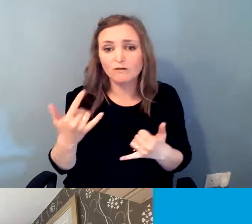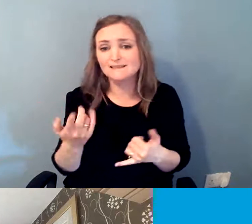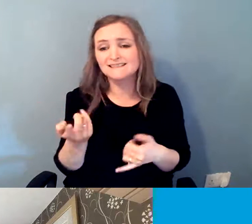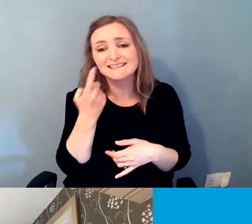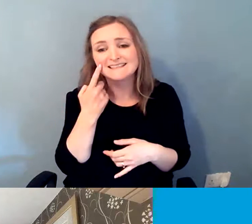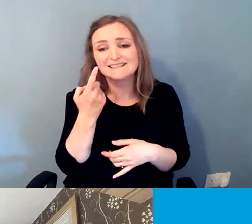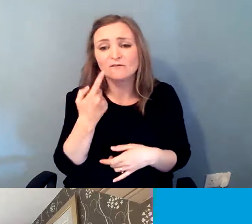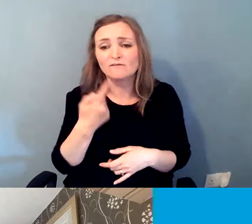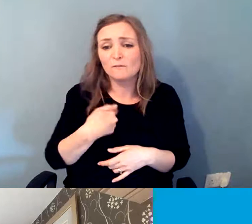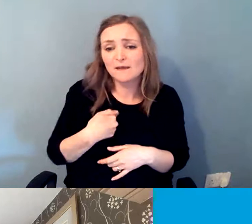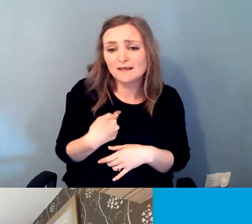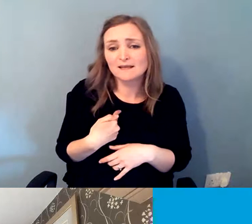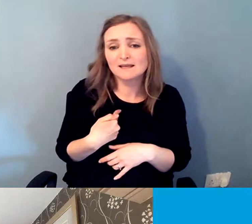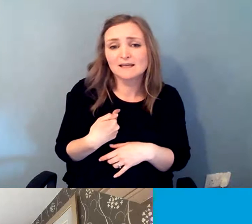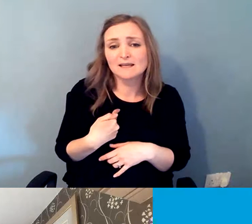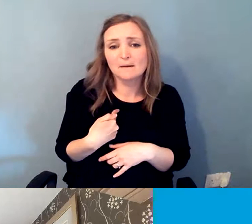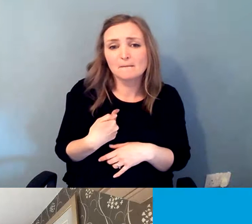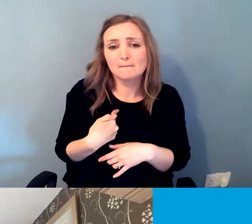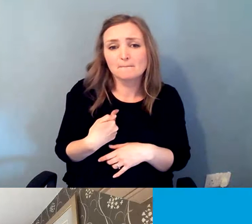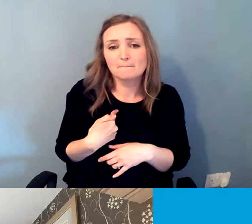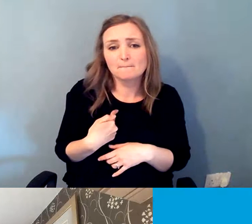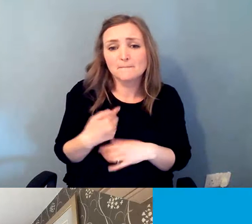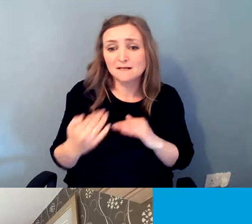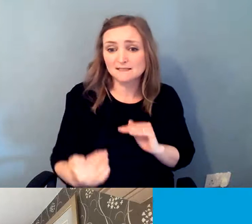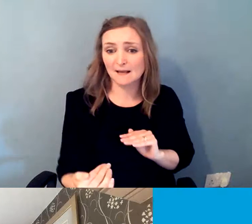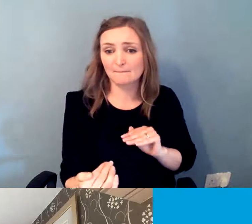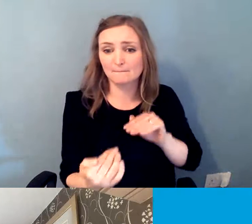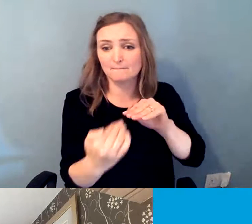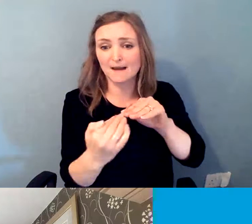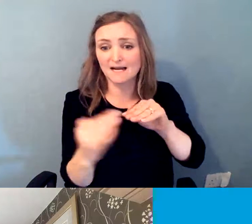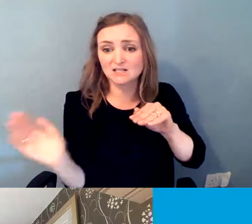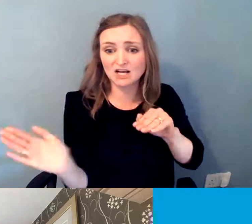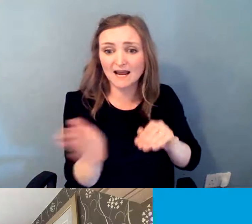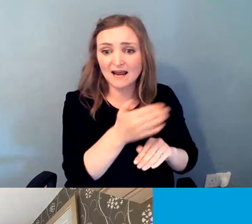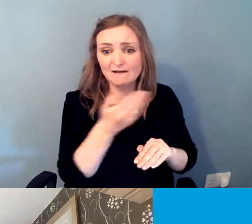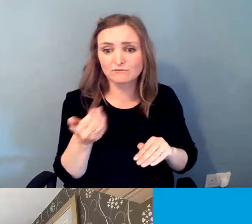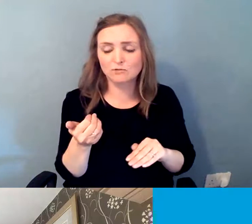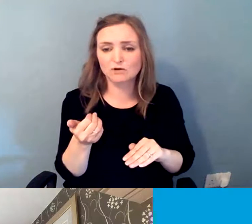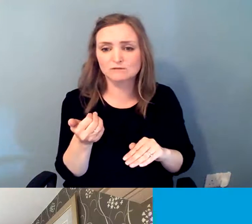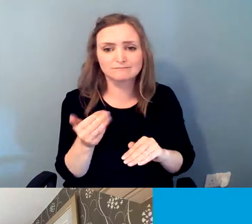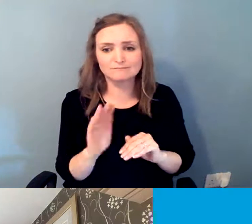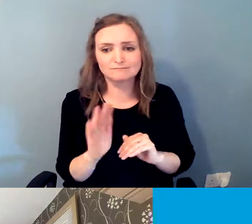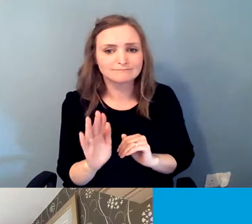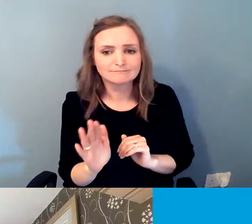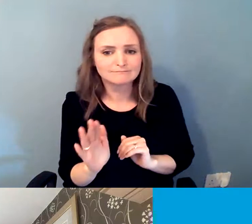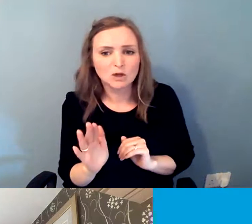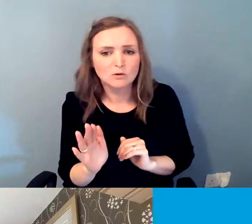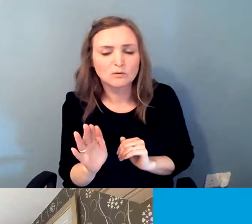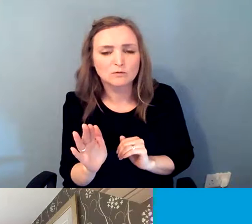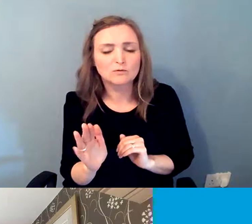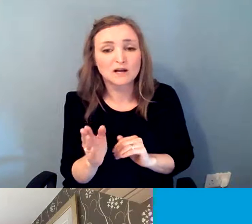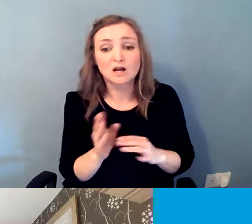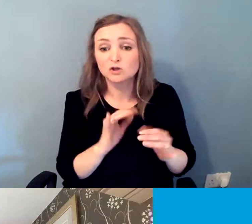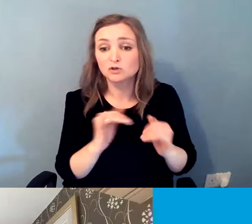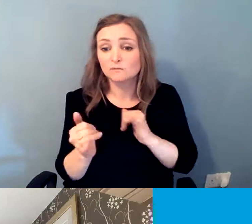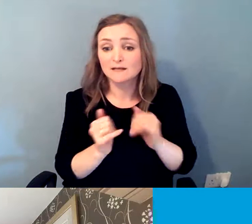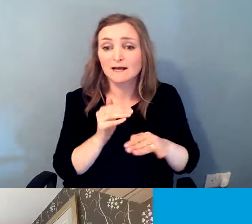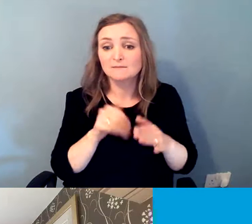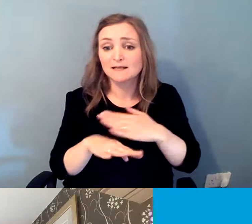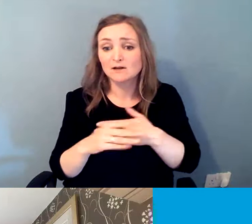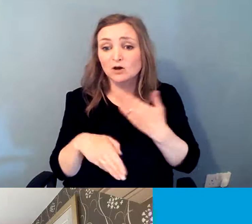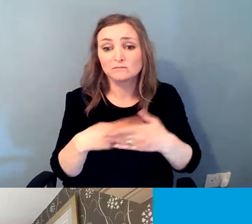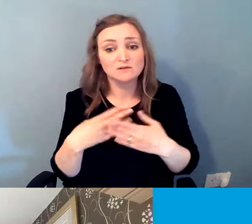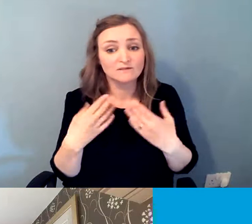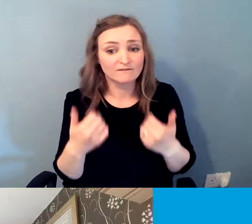that. There are times where you have to go into the hospital, but, you know, for me, it works, but I know it doesn't work for